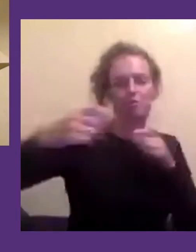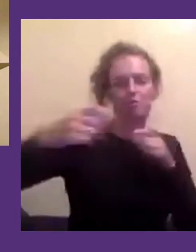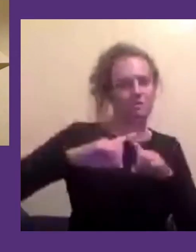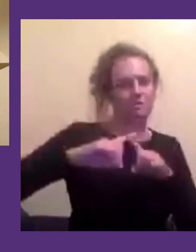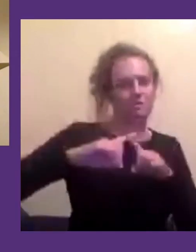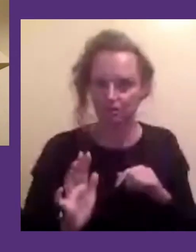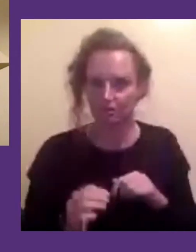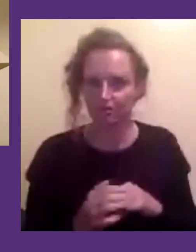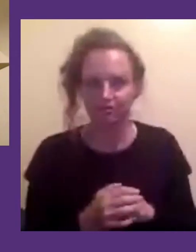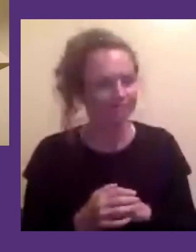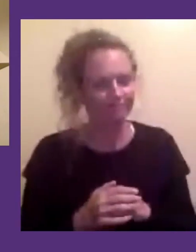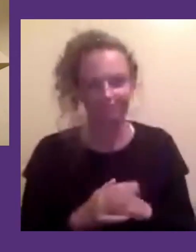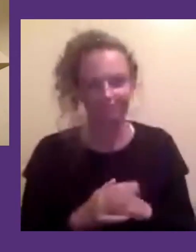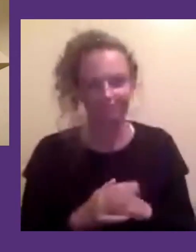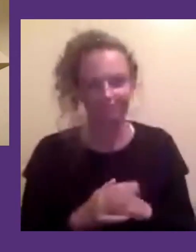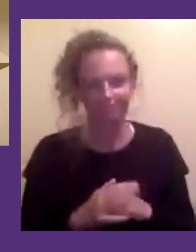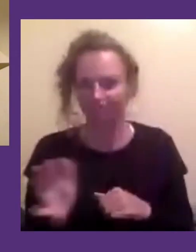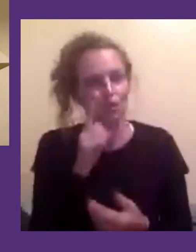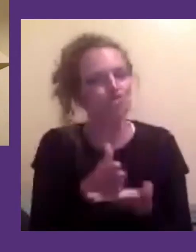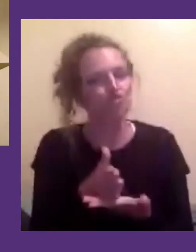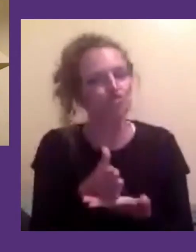despite their skin color,